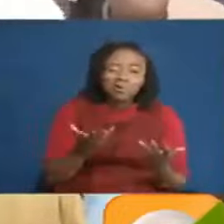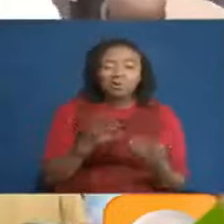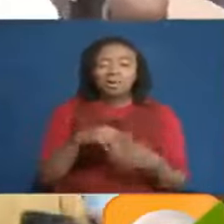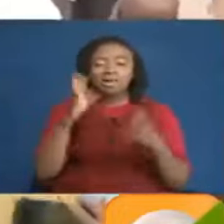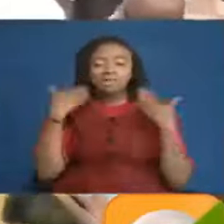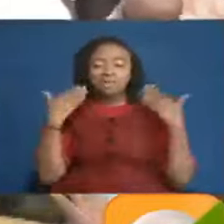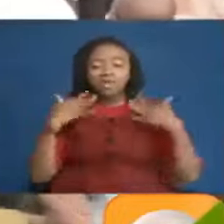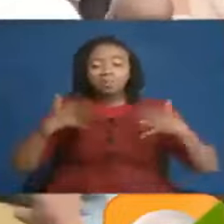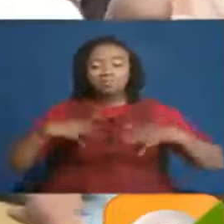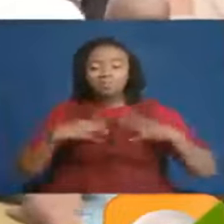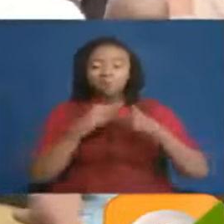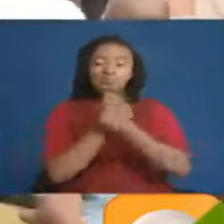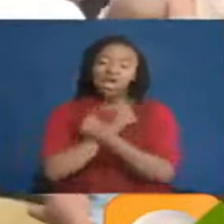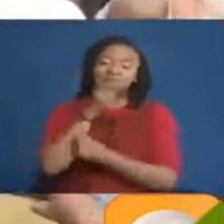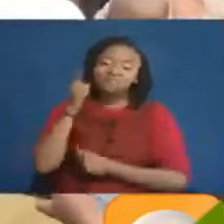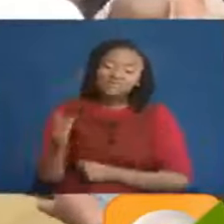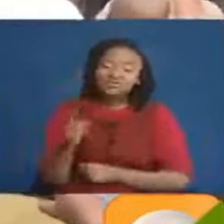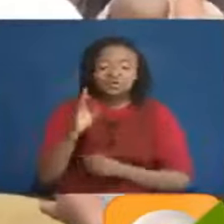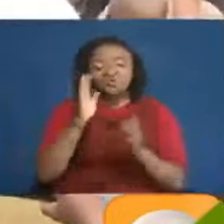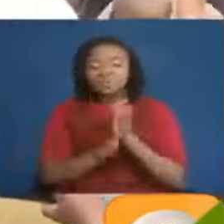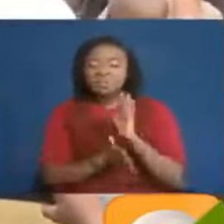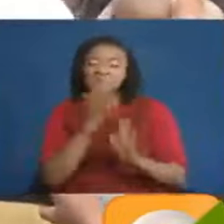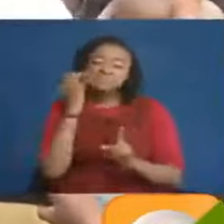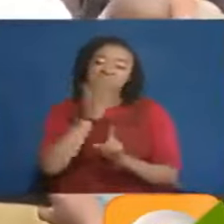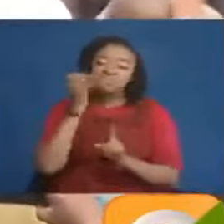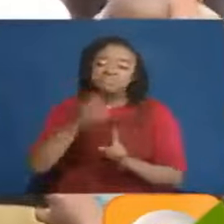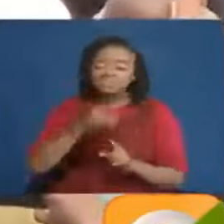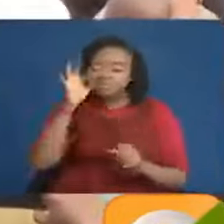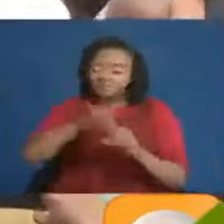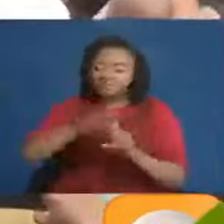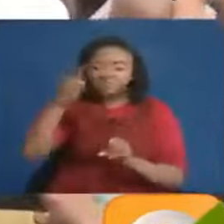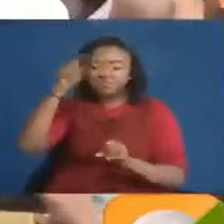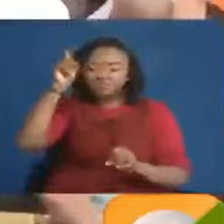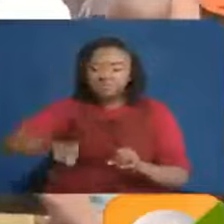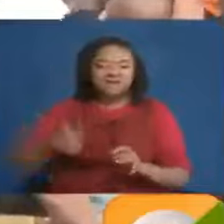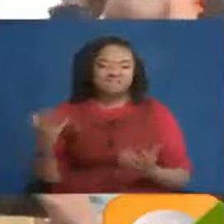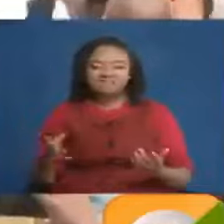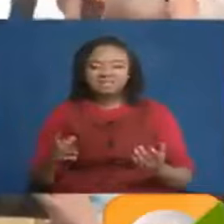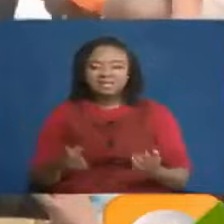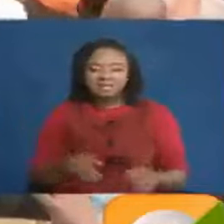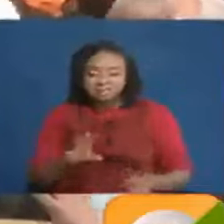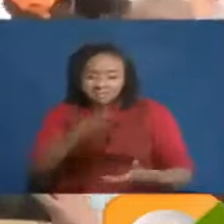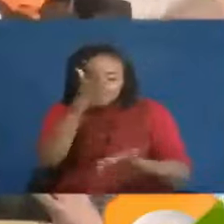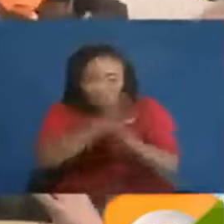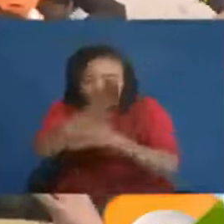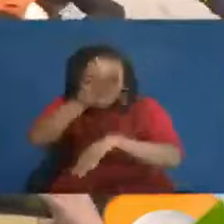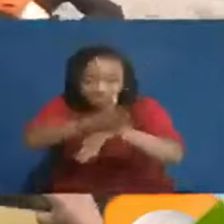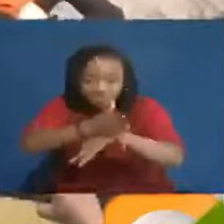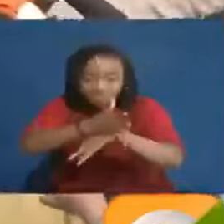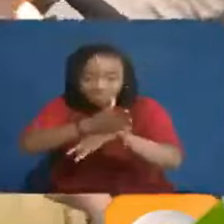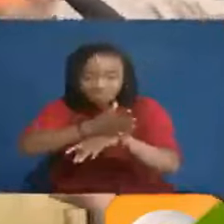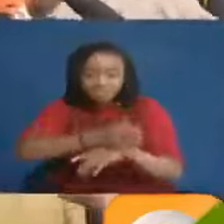angekuchagua. Ni uongo ama ni ukweli? Ni uongo ama ni ukweli?